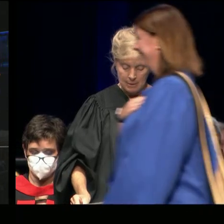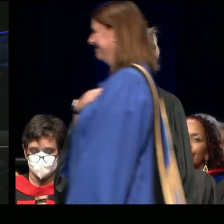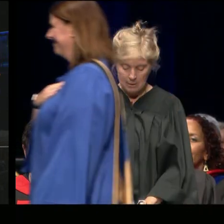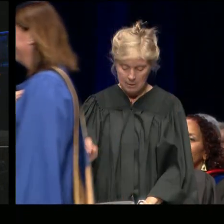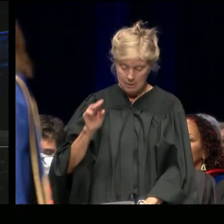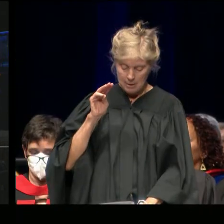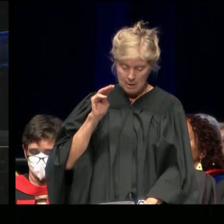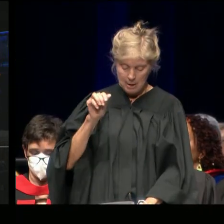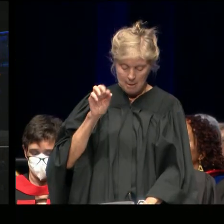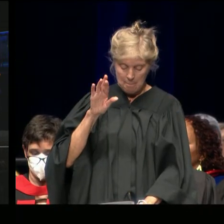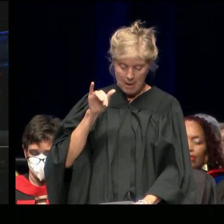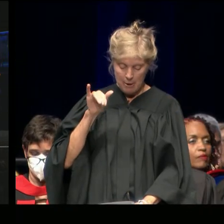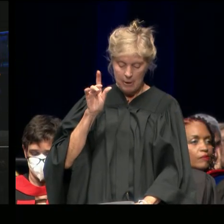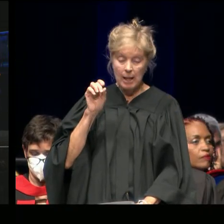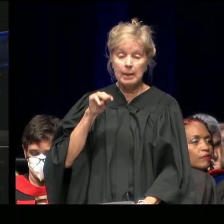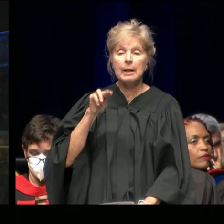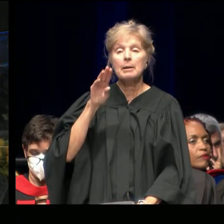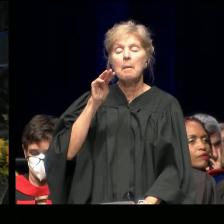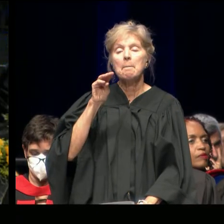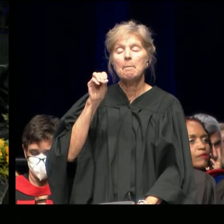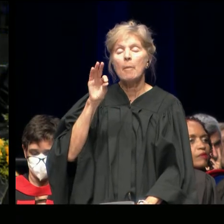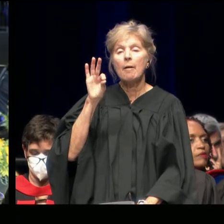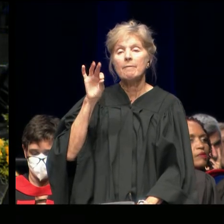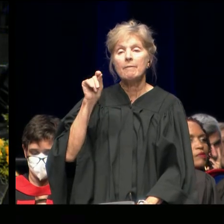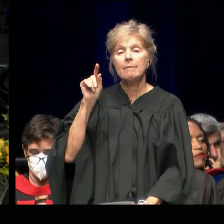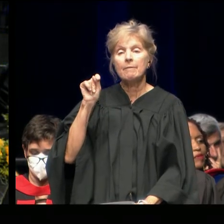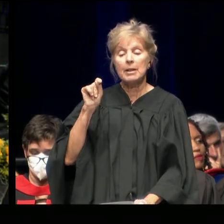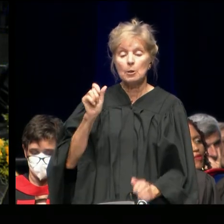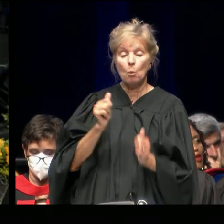Marilyn Moffat with distinction.